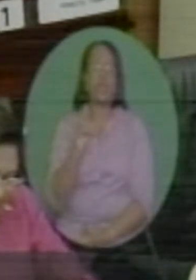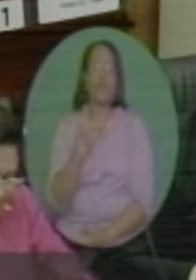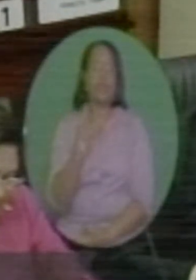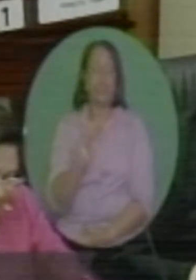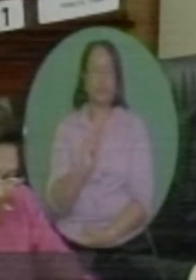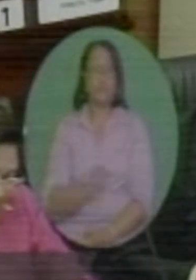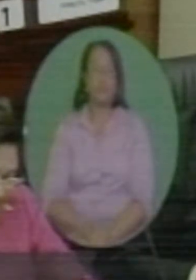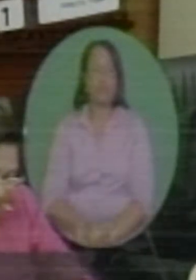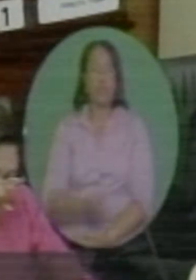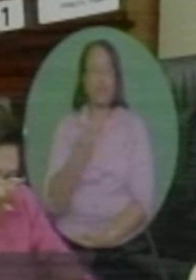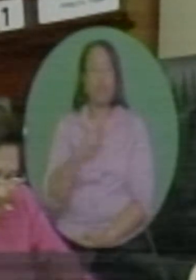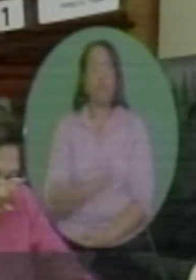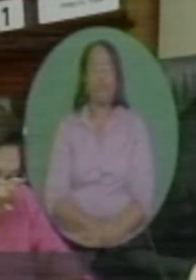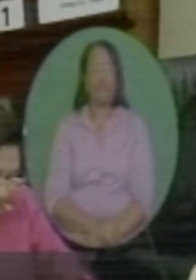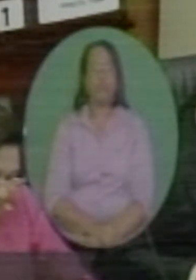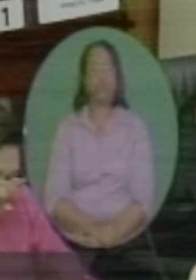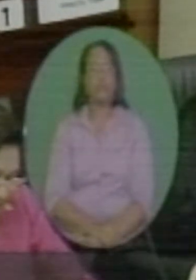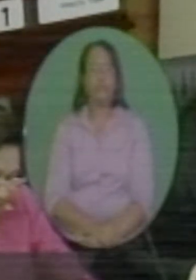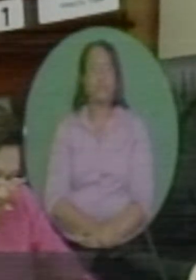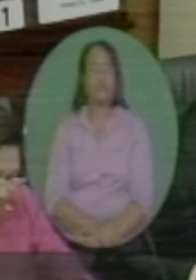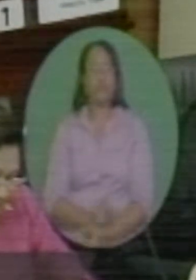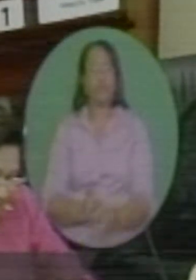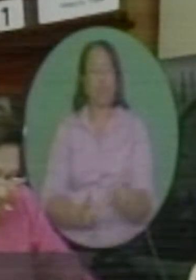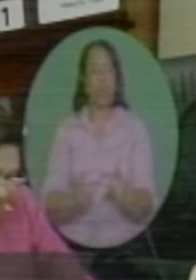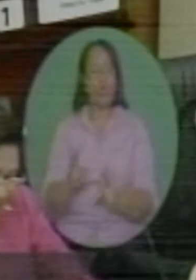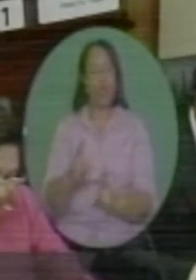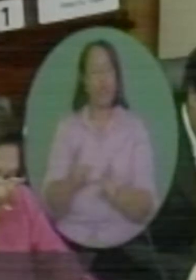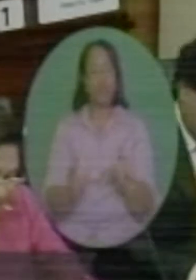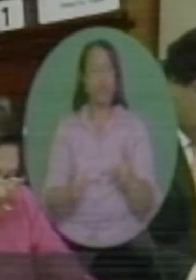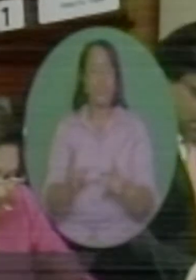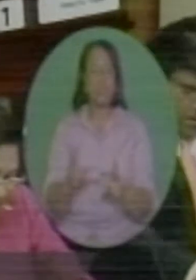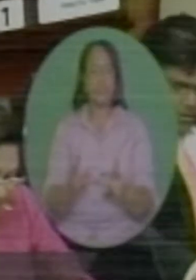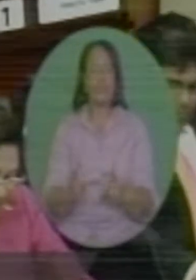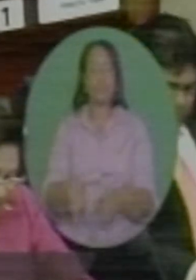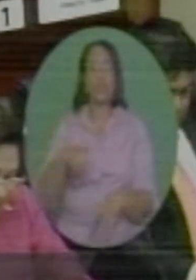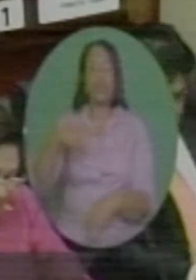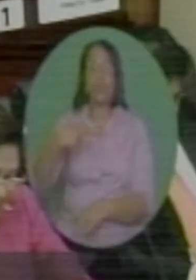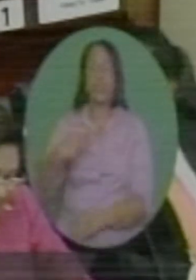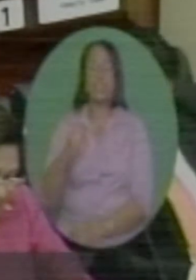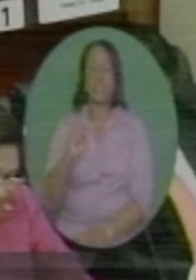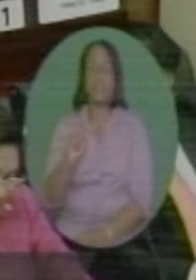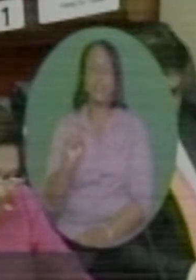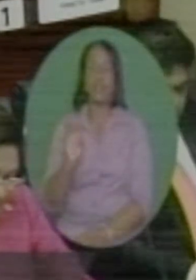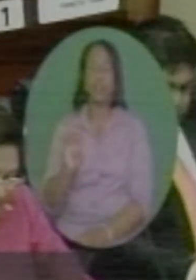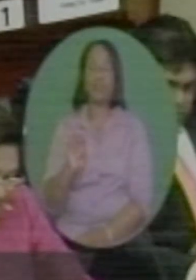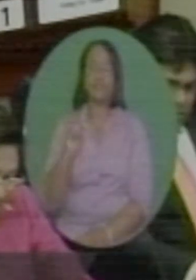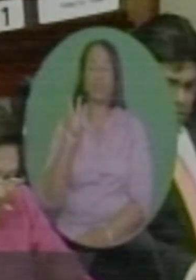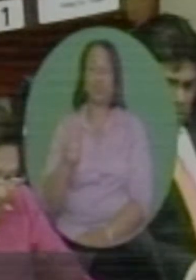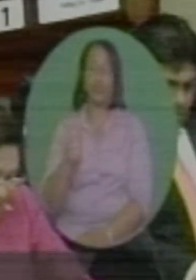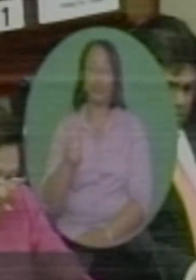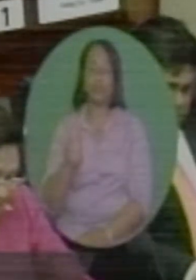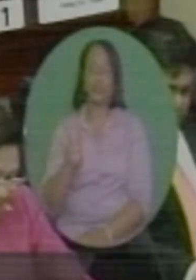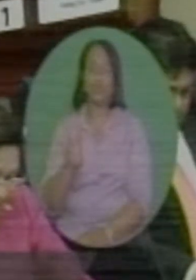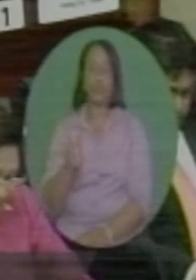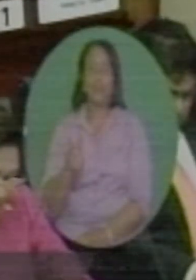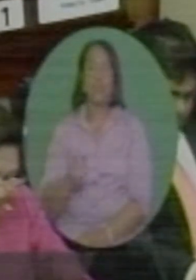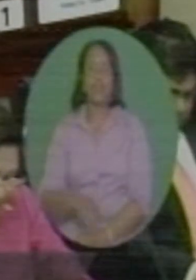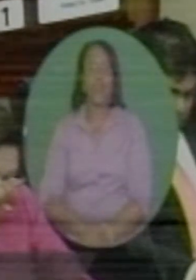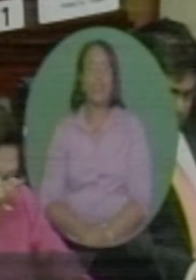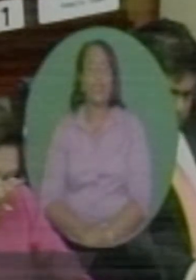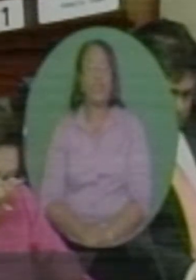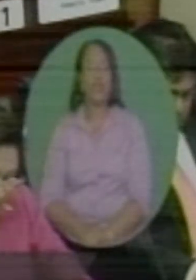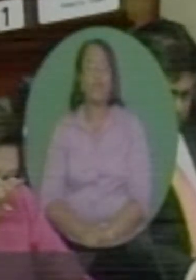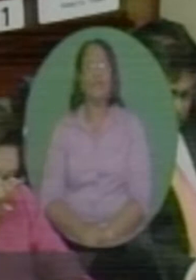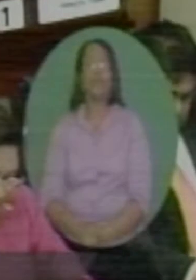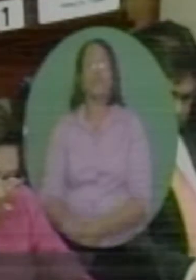17,500 vehicles. Phase two would involve an expenditure of $1.57 billion with the construction of the